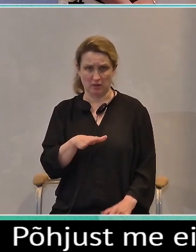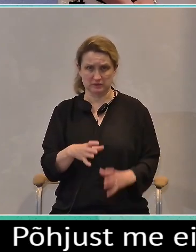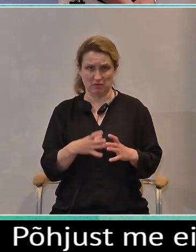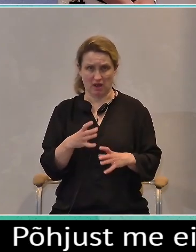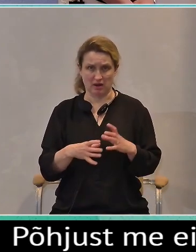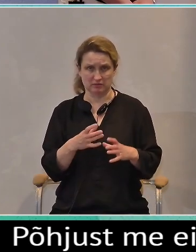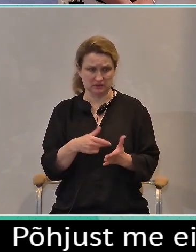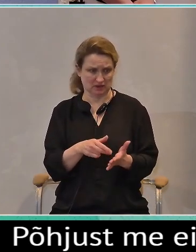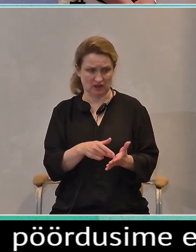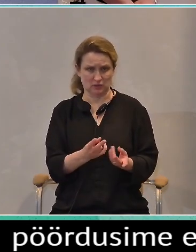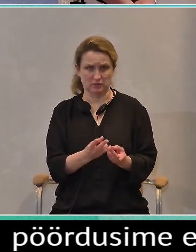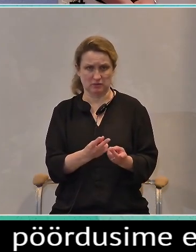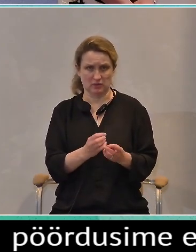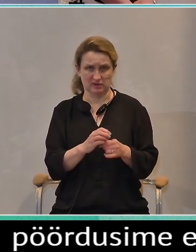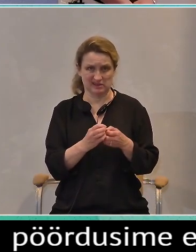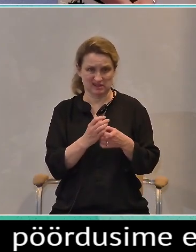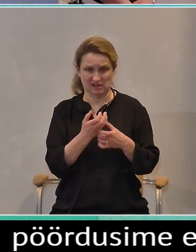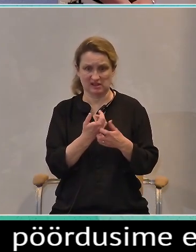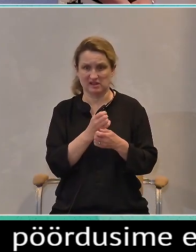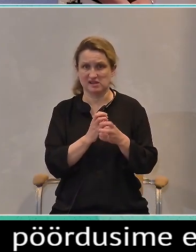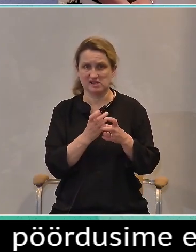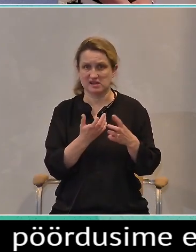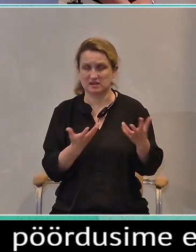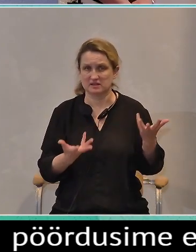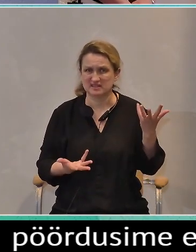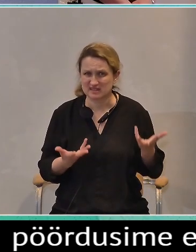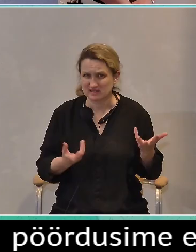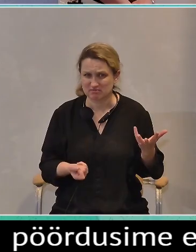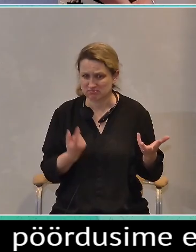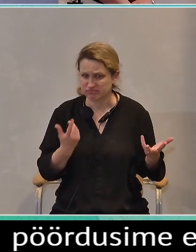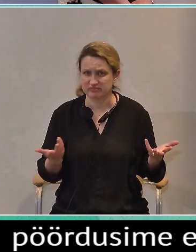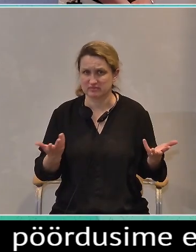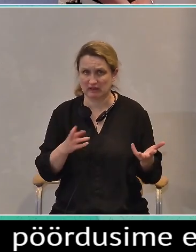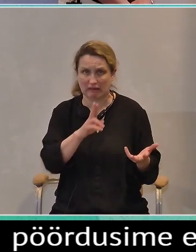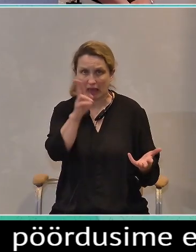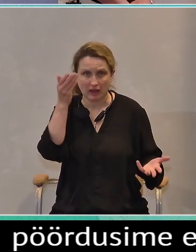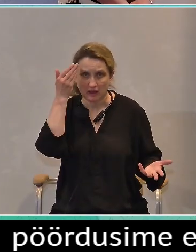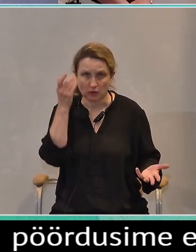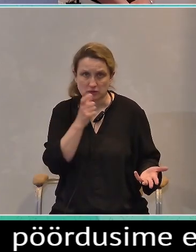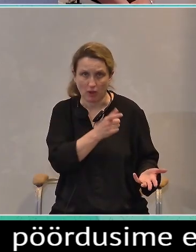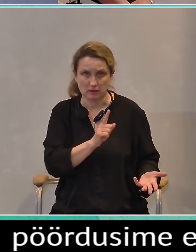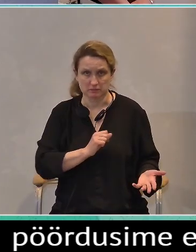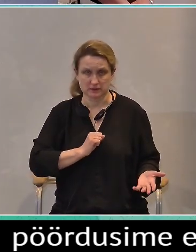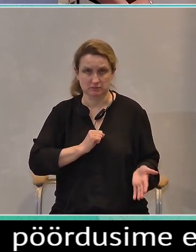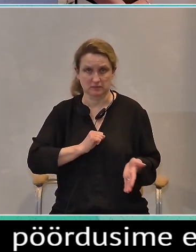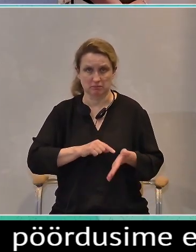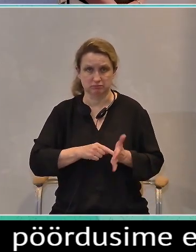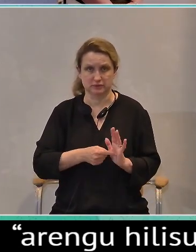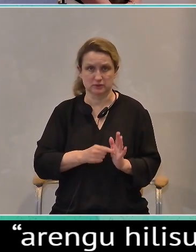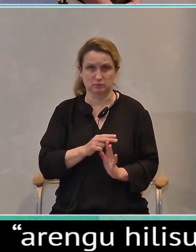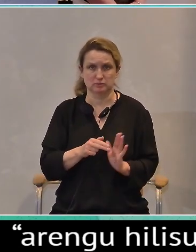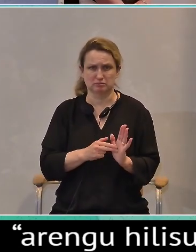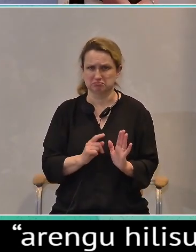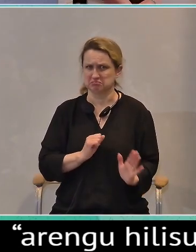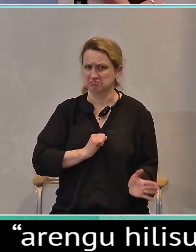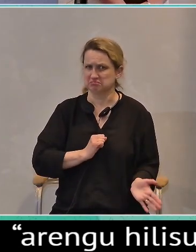intuition told me there would be something else, because it seemed to me Franka was the only child in the world to wring her hands